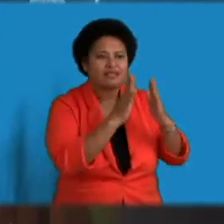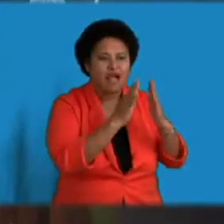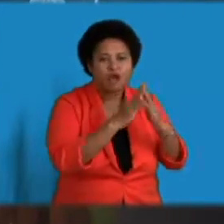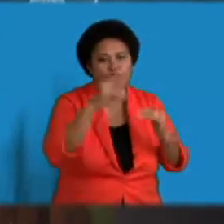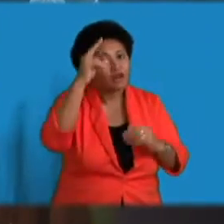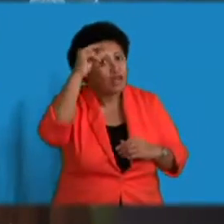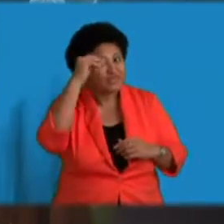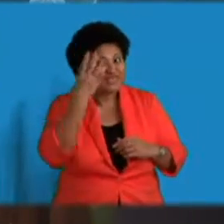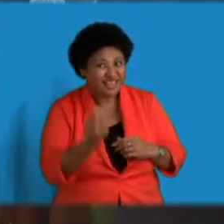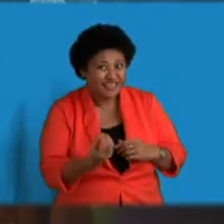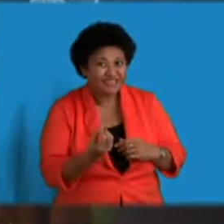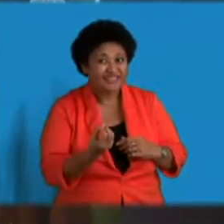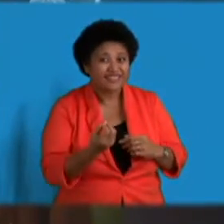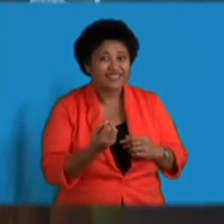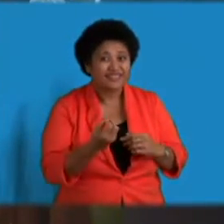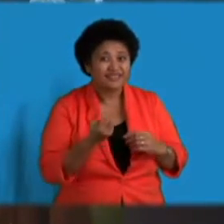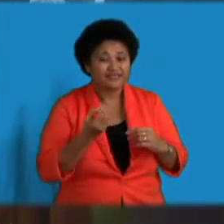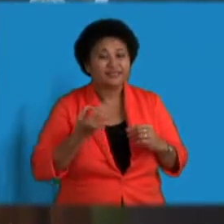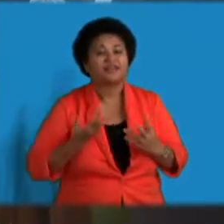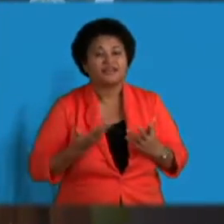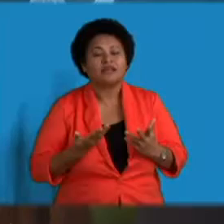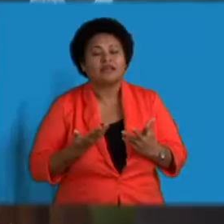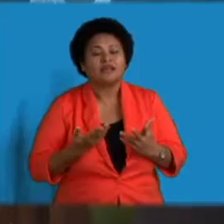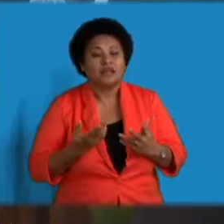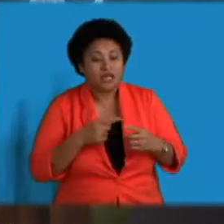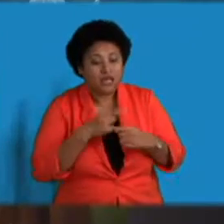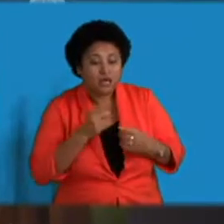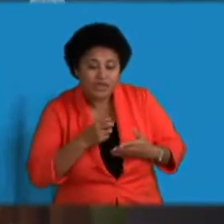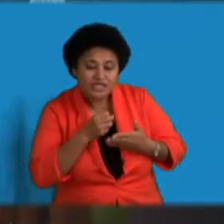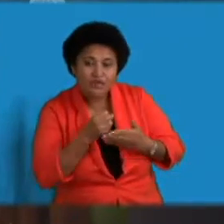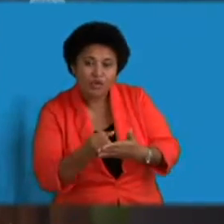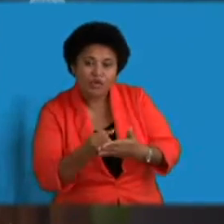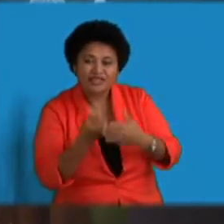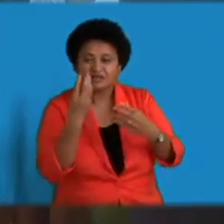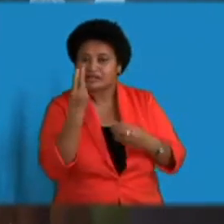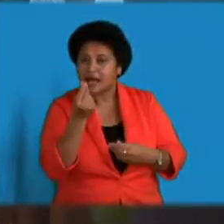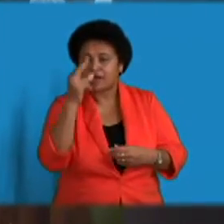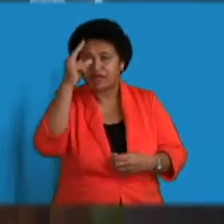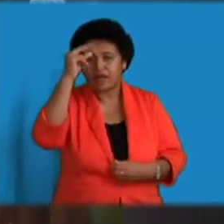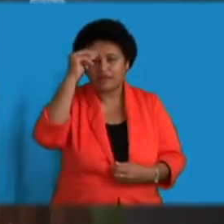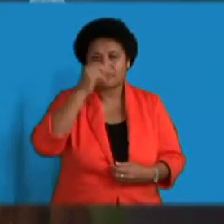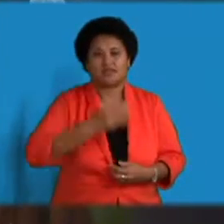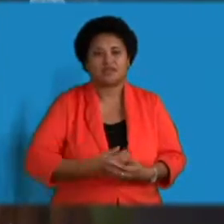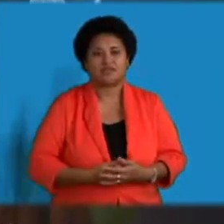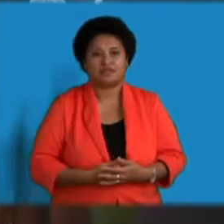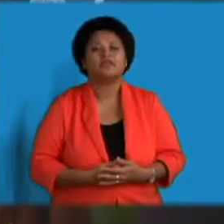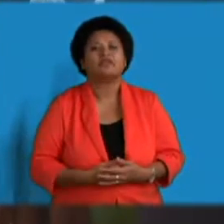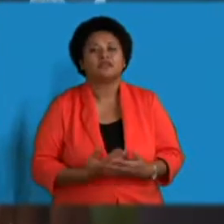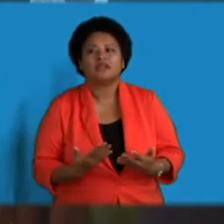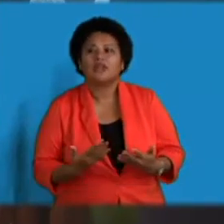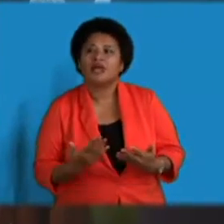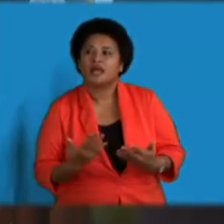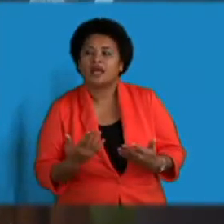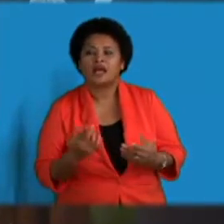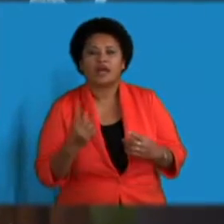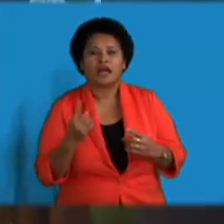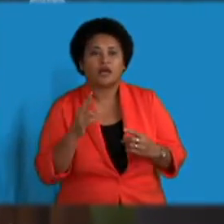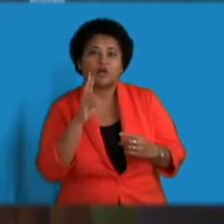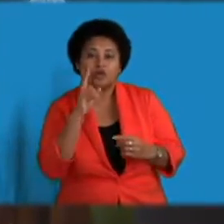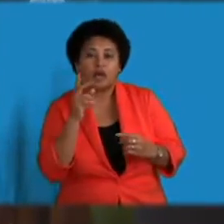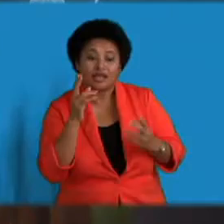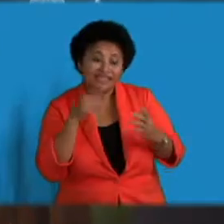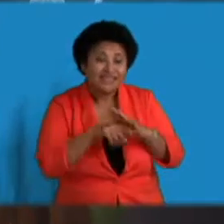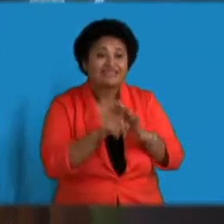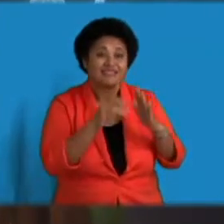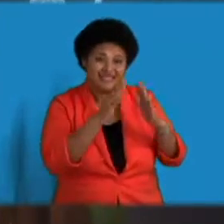after. As well as we are also supporting some of the libraries looked after by Ministry of Local Government,